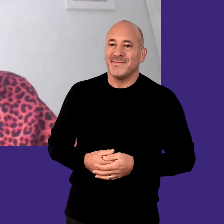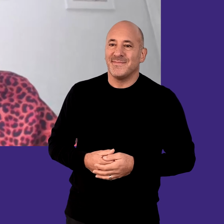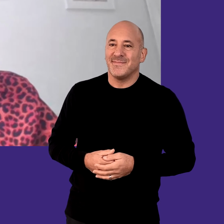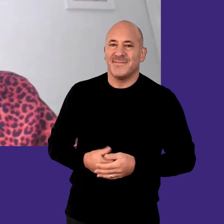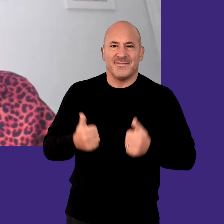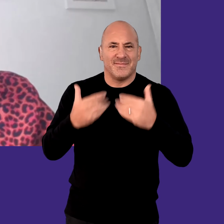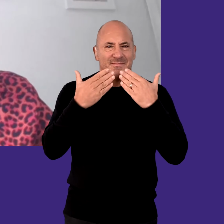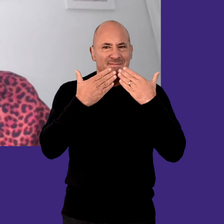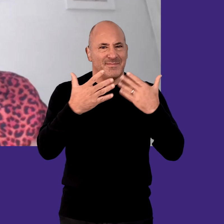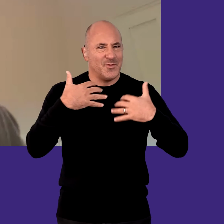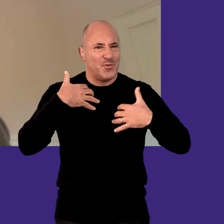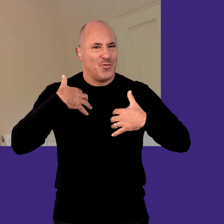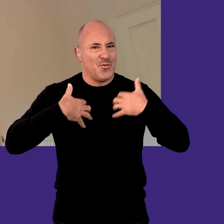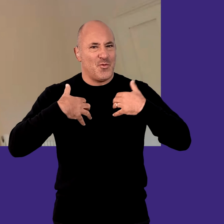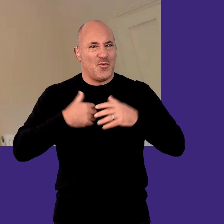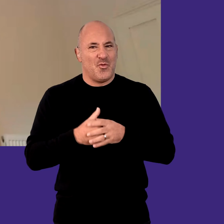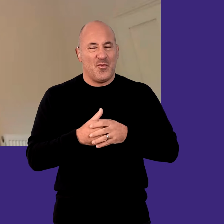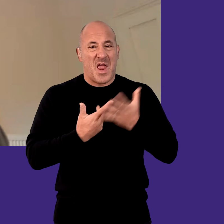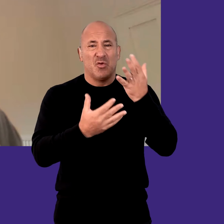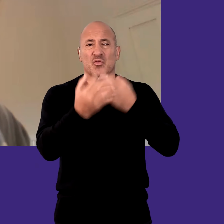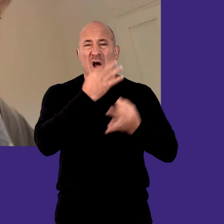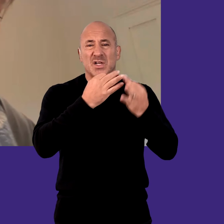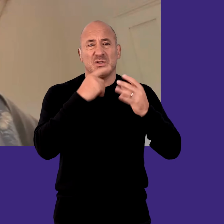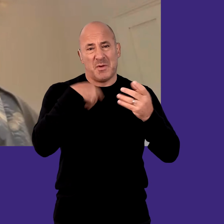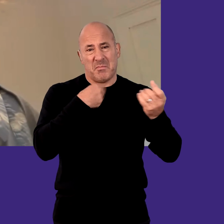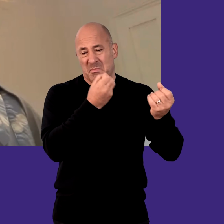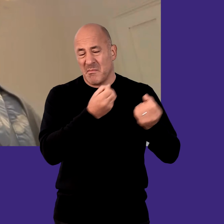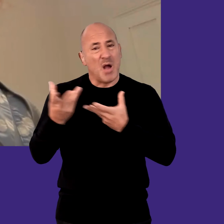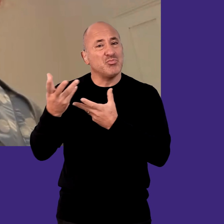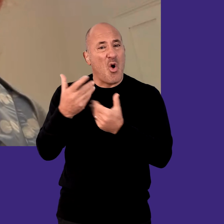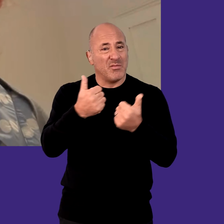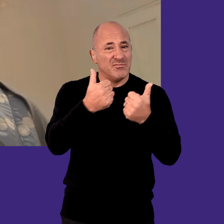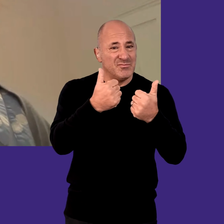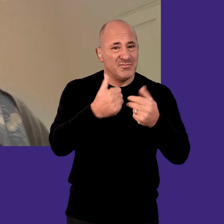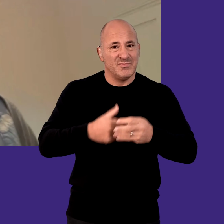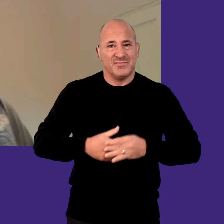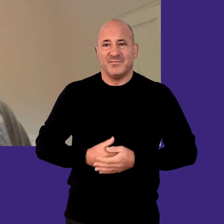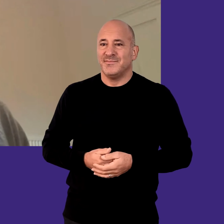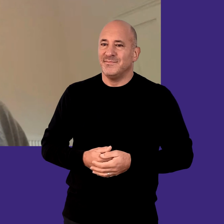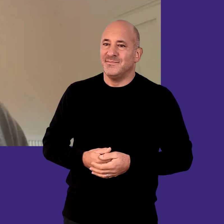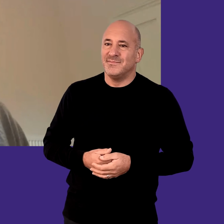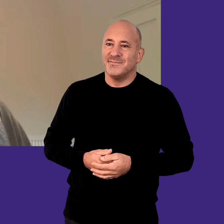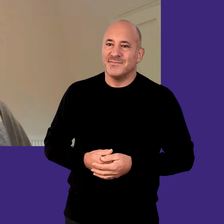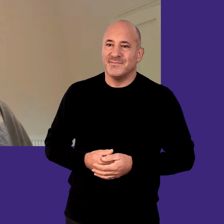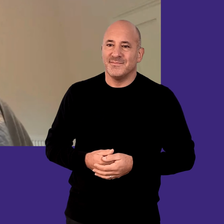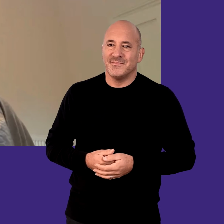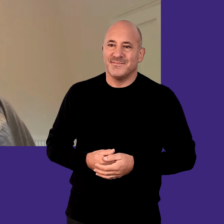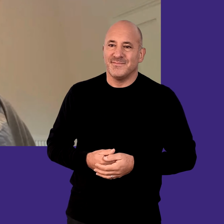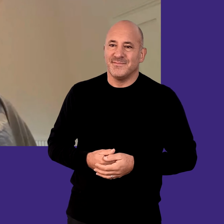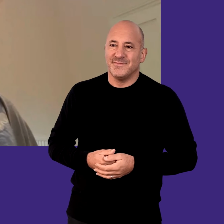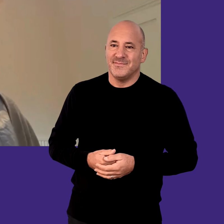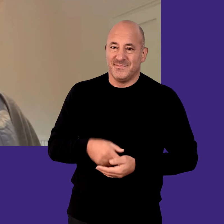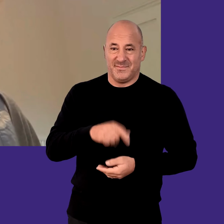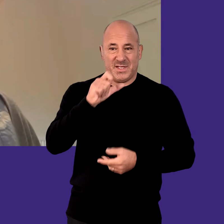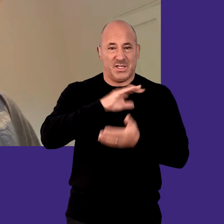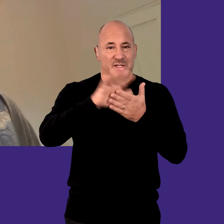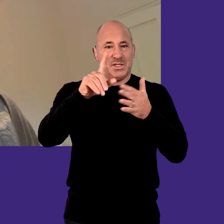But I will open up now. That was really interesting. Please share your questions in the chat and I will read them out as